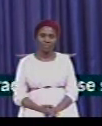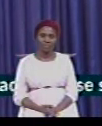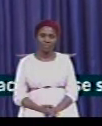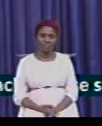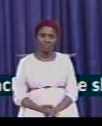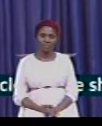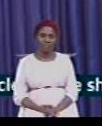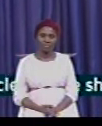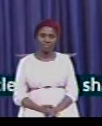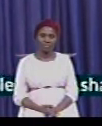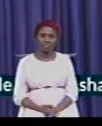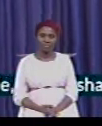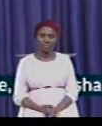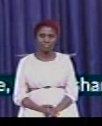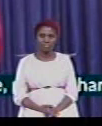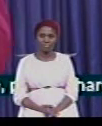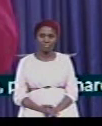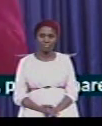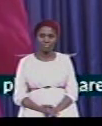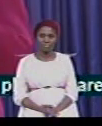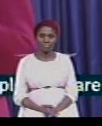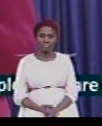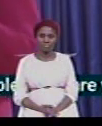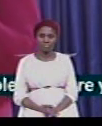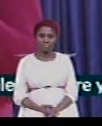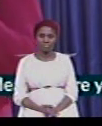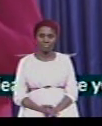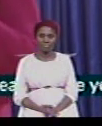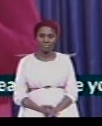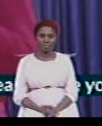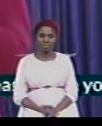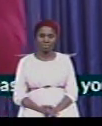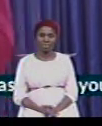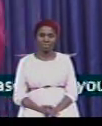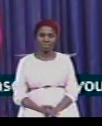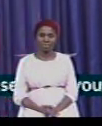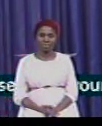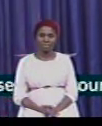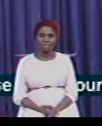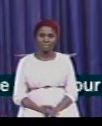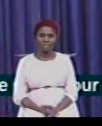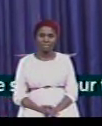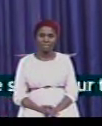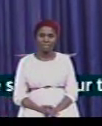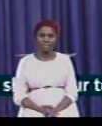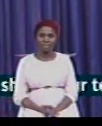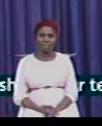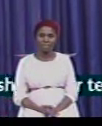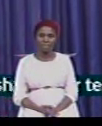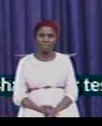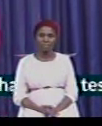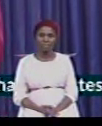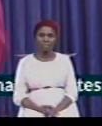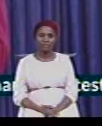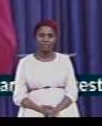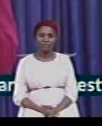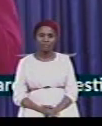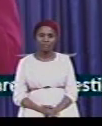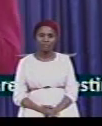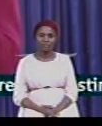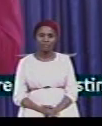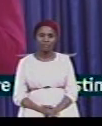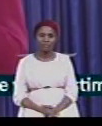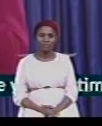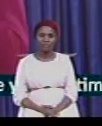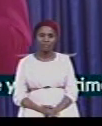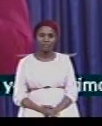ebe wie no oka ami no me na iye mi ya wo so sa e di me ka kire mi nua ba ko wo se nyame de ne nsa ka wo